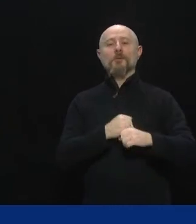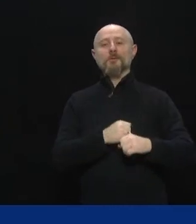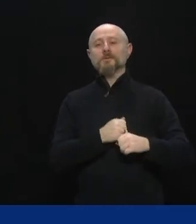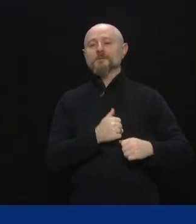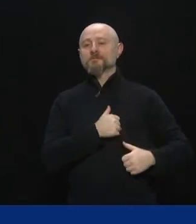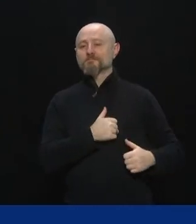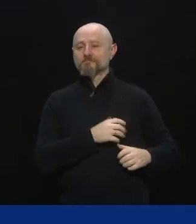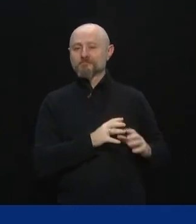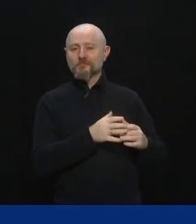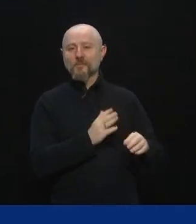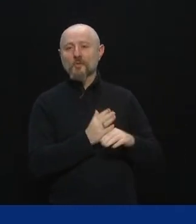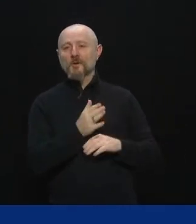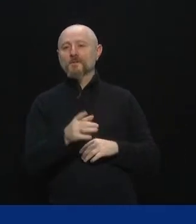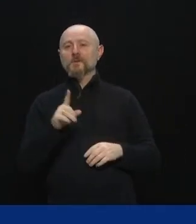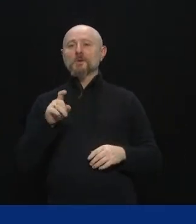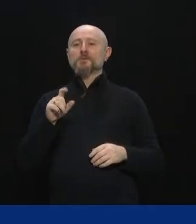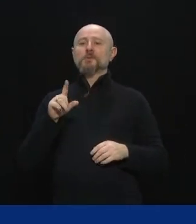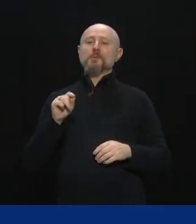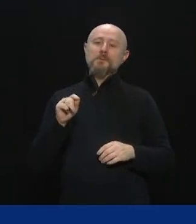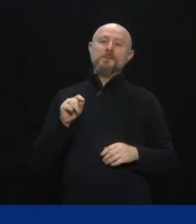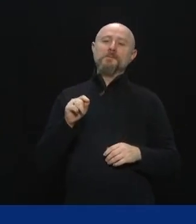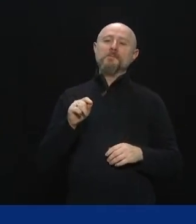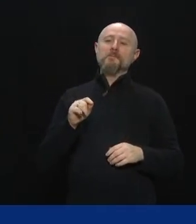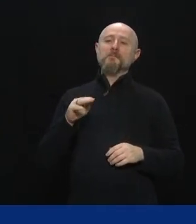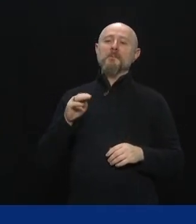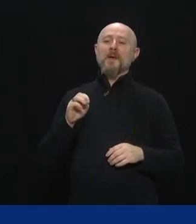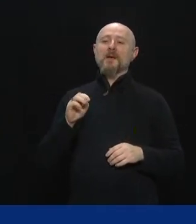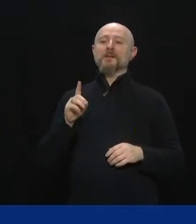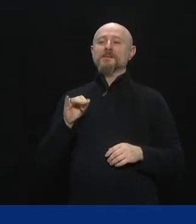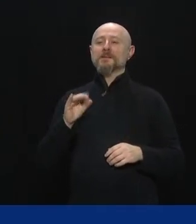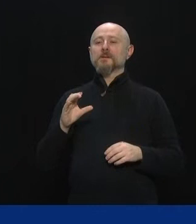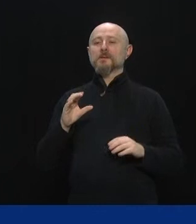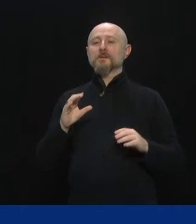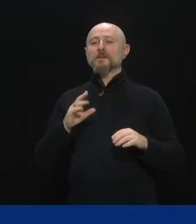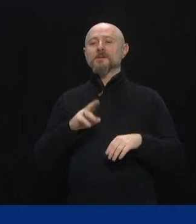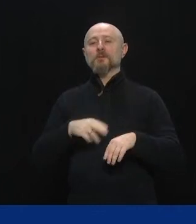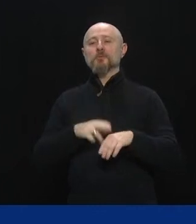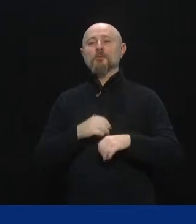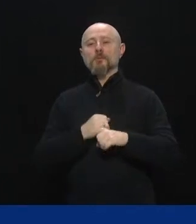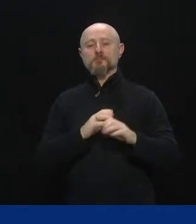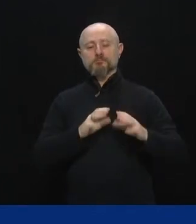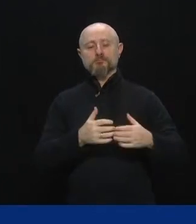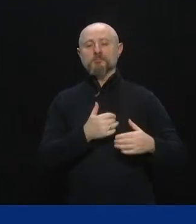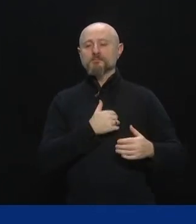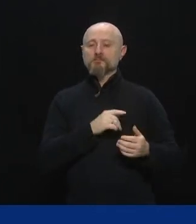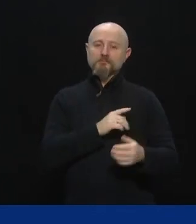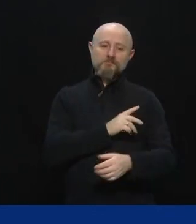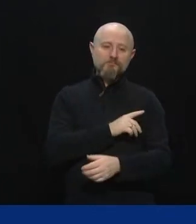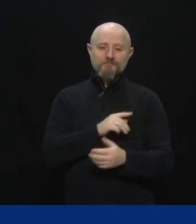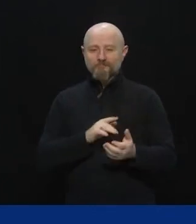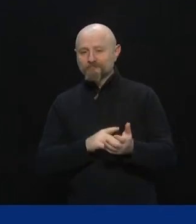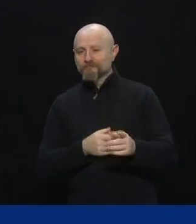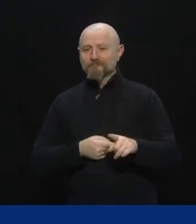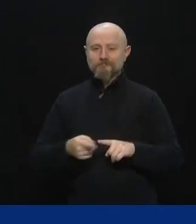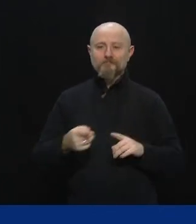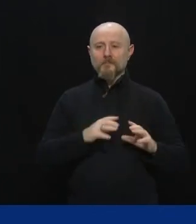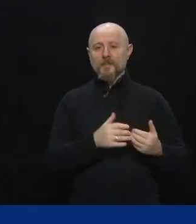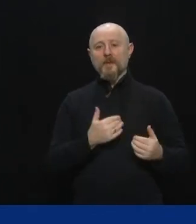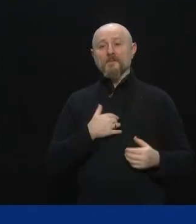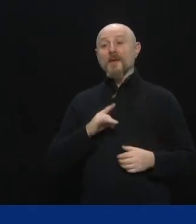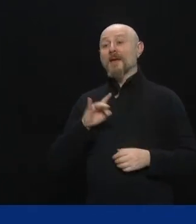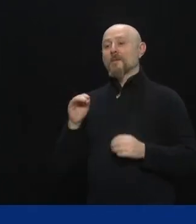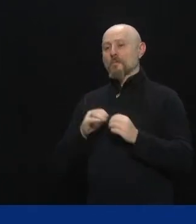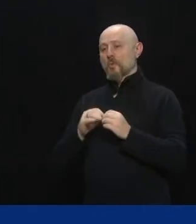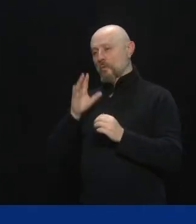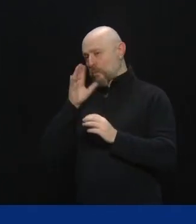medics. Extraordinary. And as I mentioned before, we'll have another batch of 80 individuals who are fully trained to be able to step in these roles in a matter of